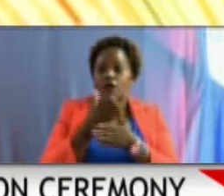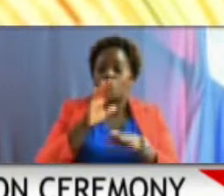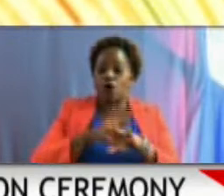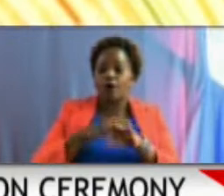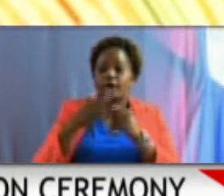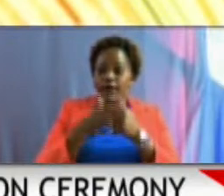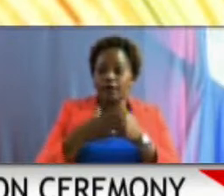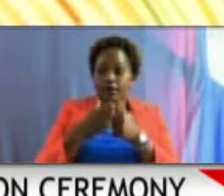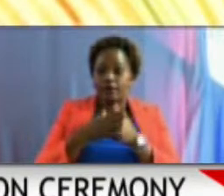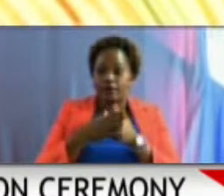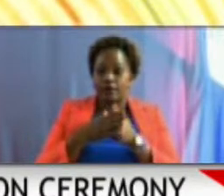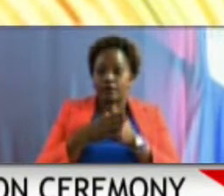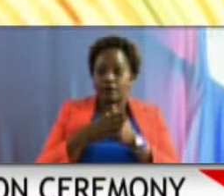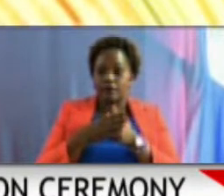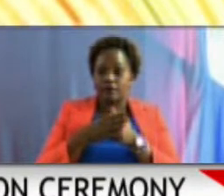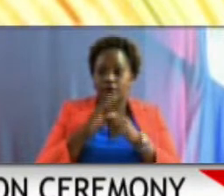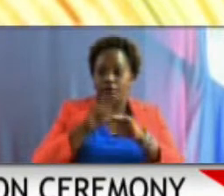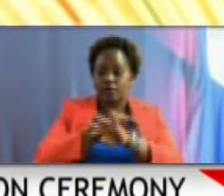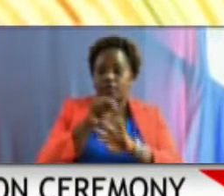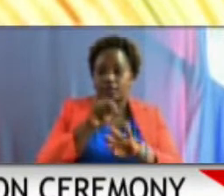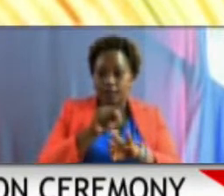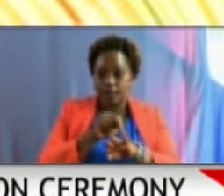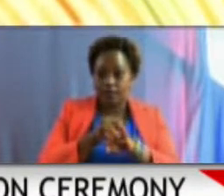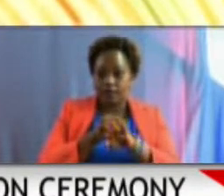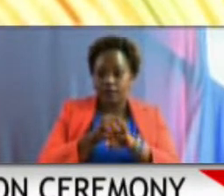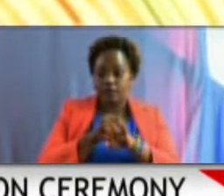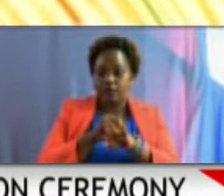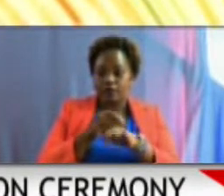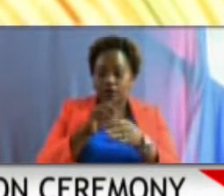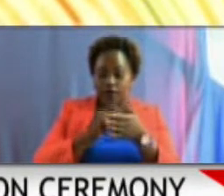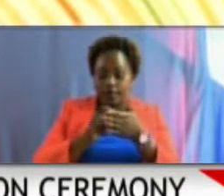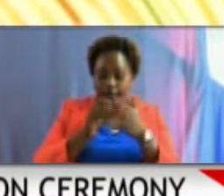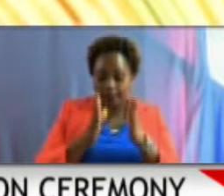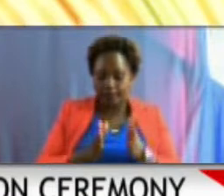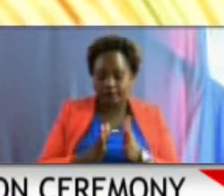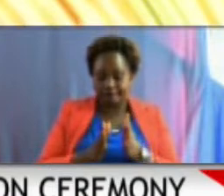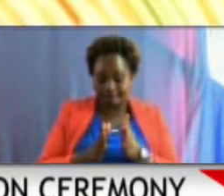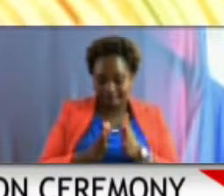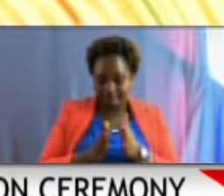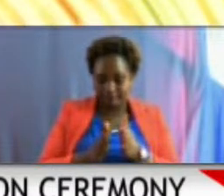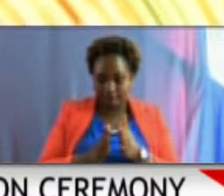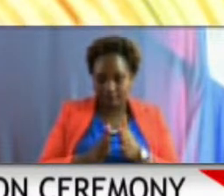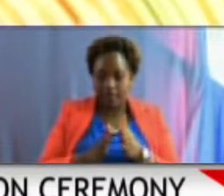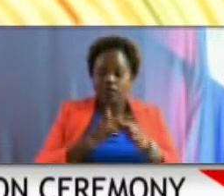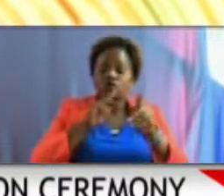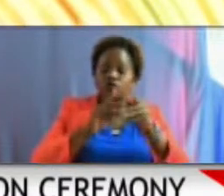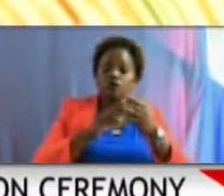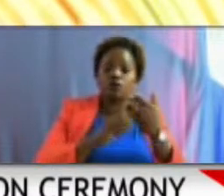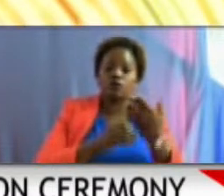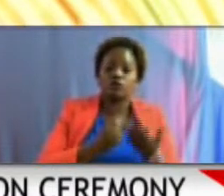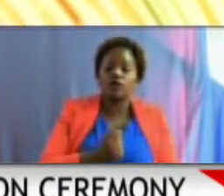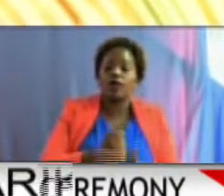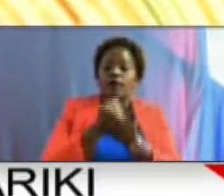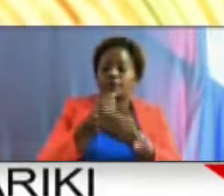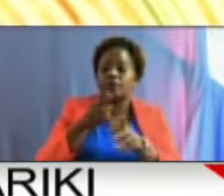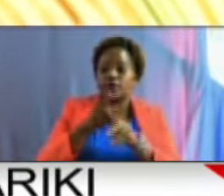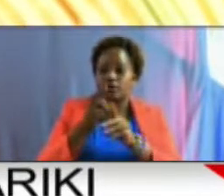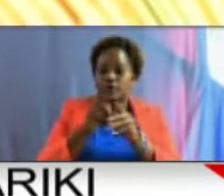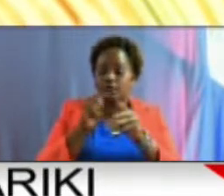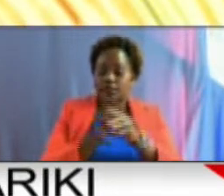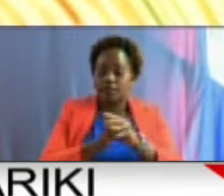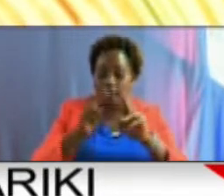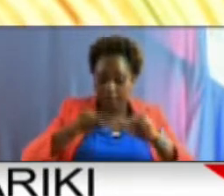online for the local and international authors. In order to facilitate our research and training